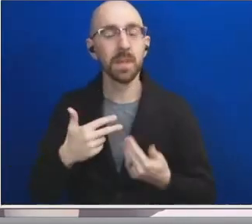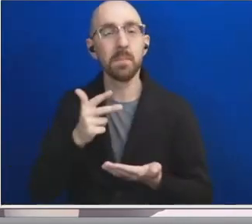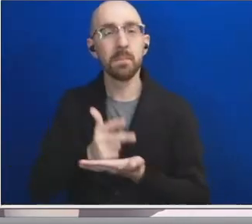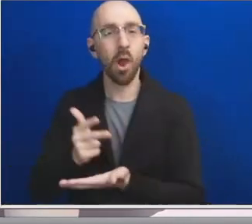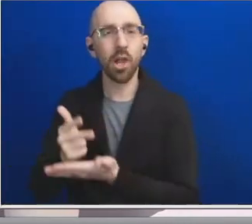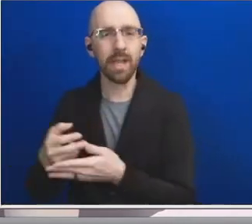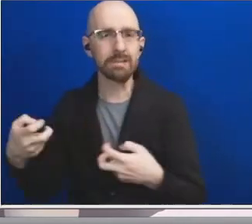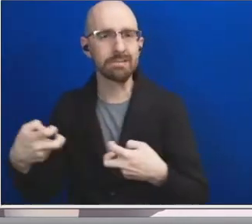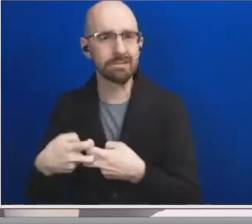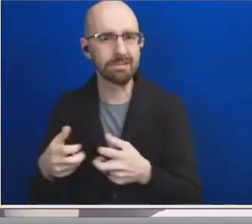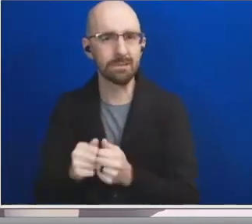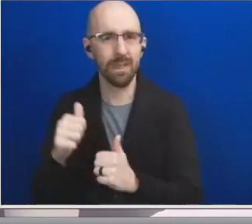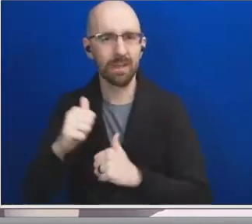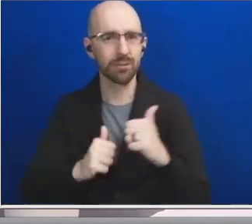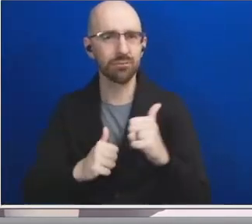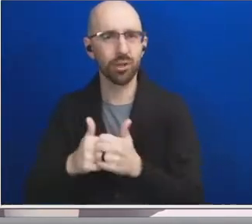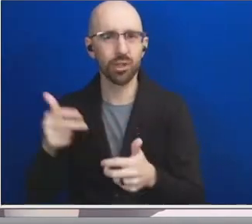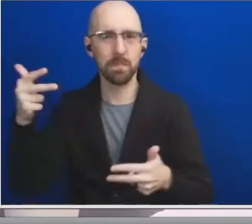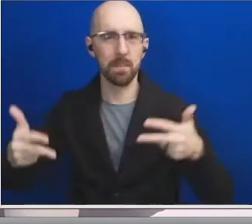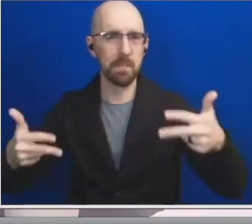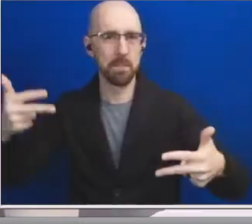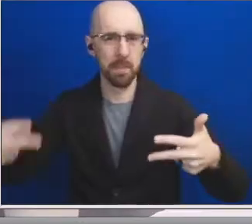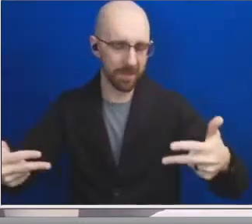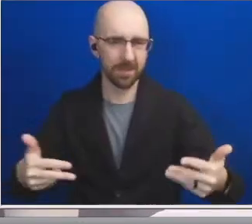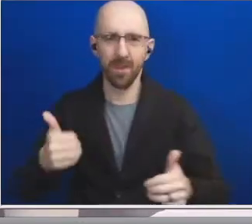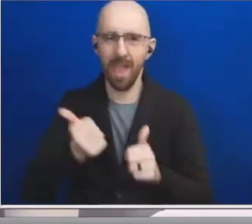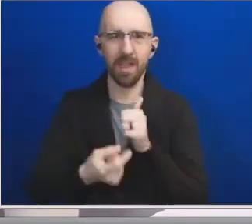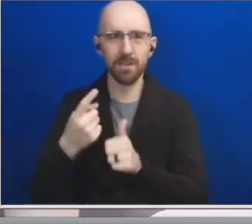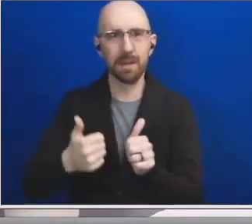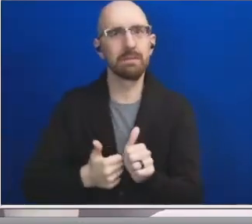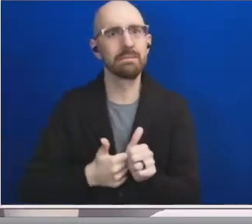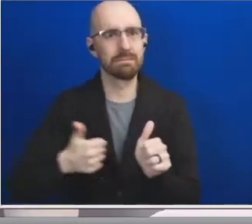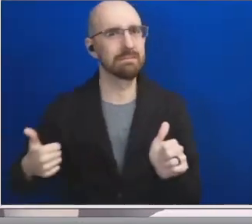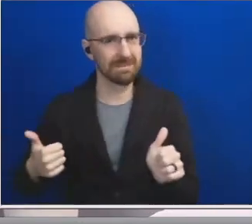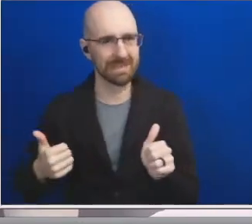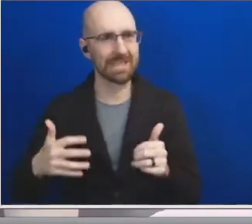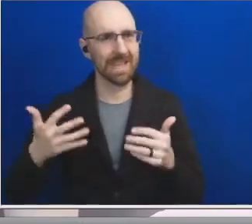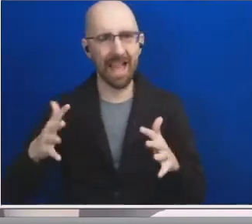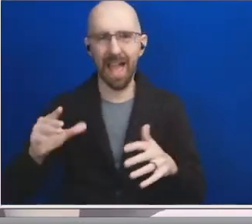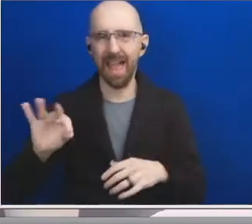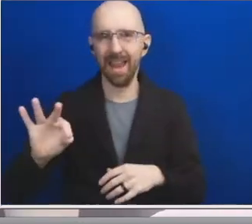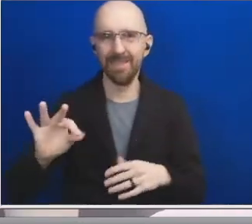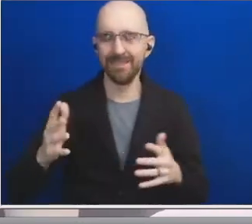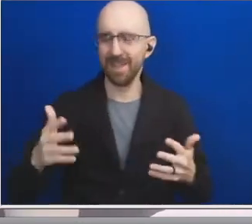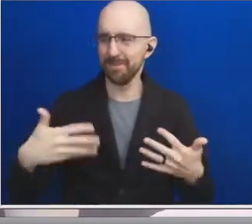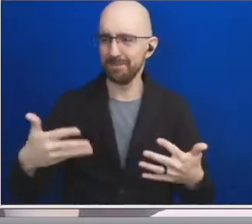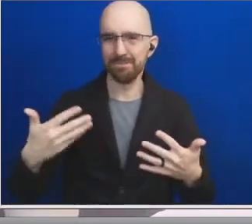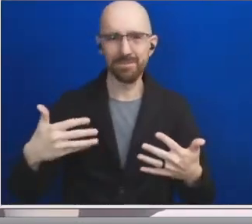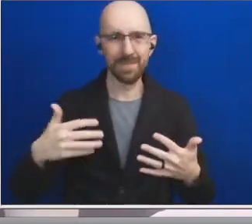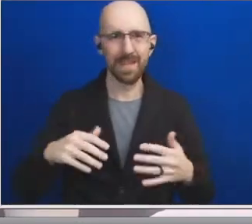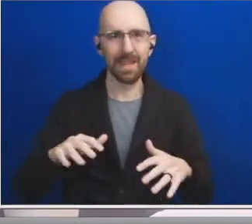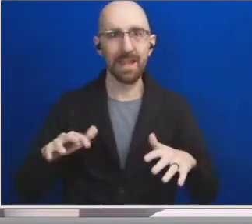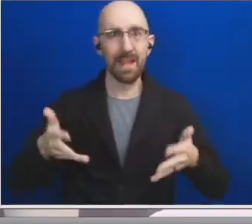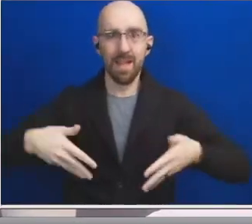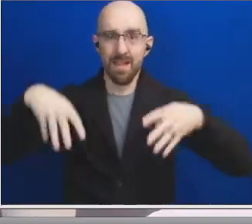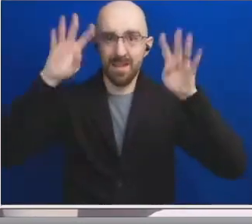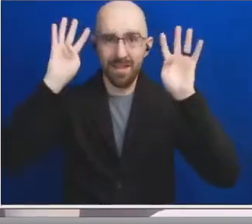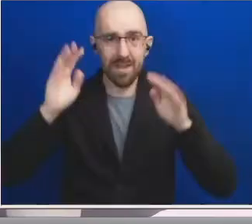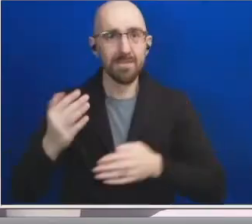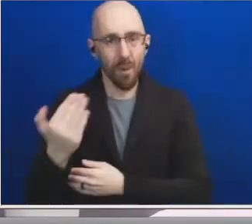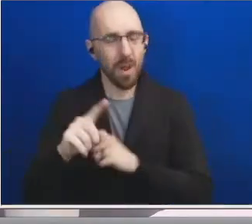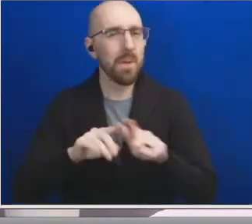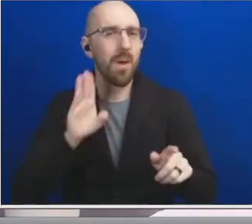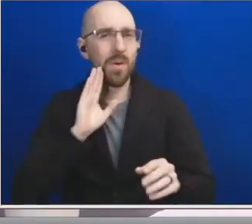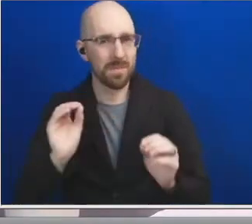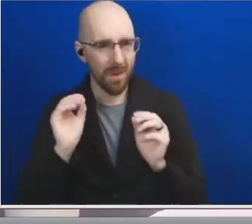construction trucks, so everybody's running a little late. It's kind of a frantic morning, but we're going to be fine because this is